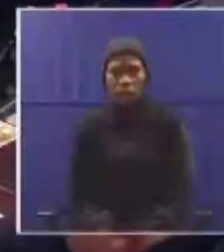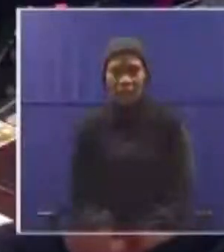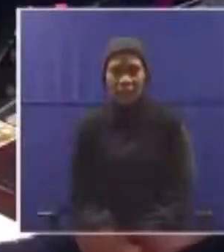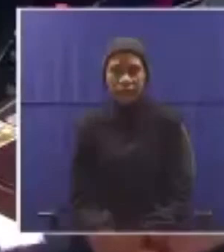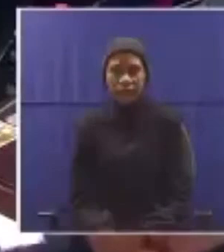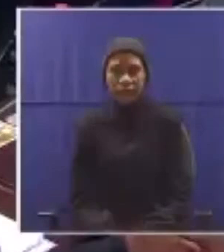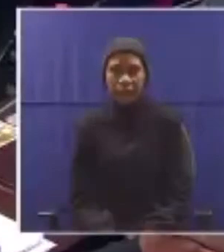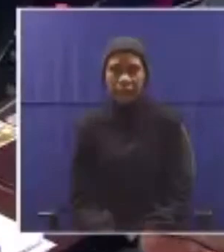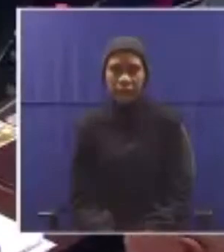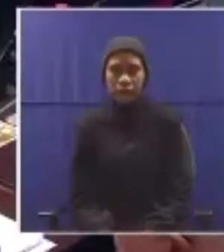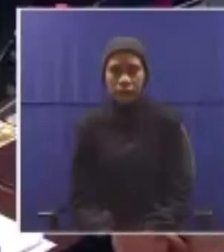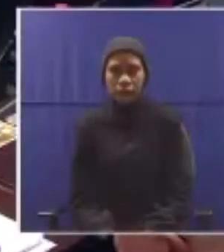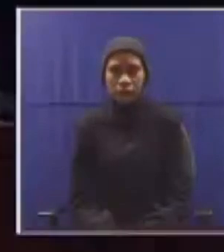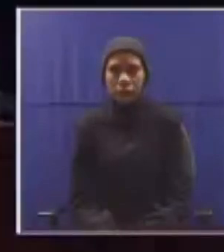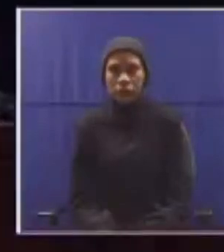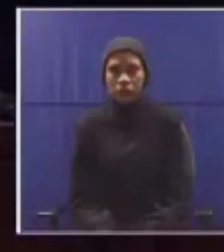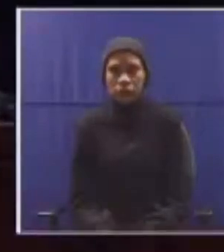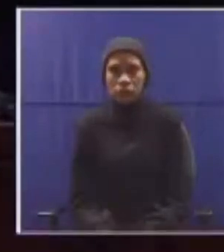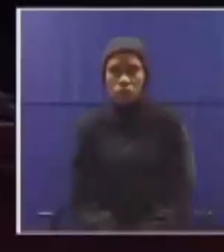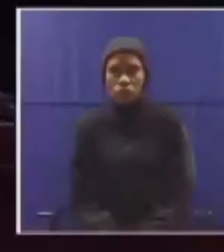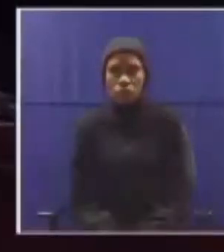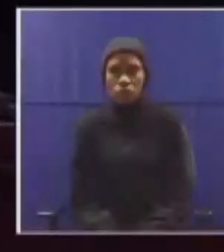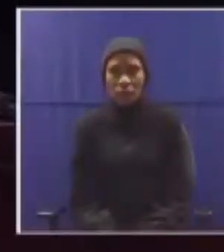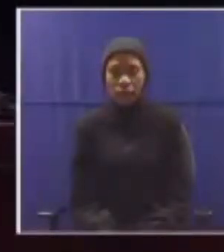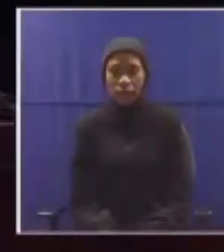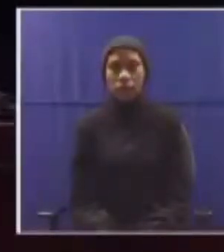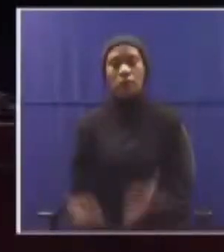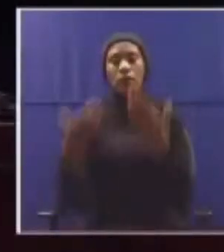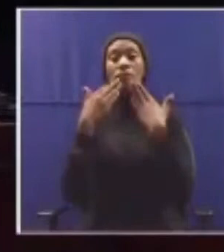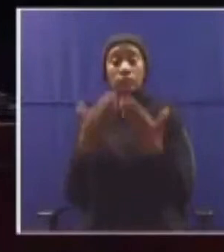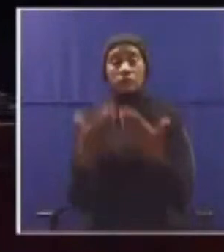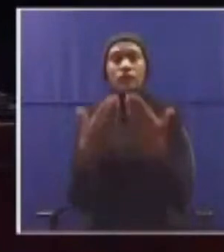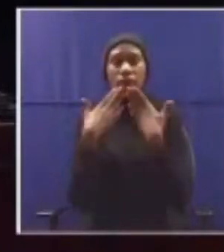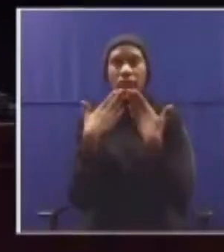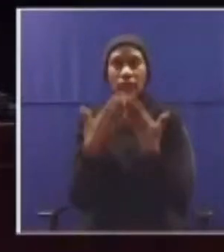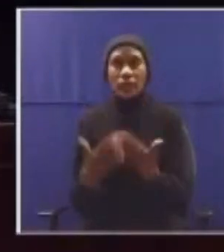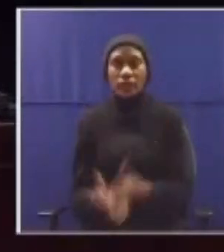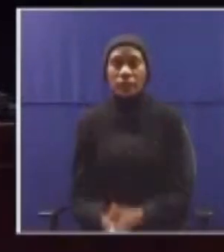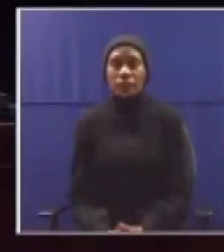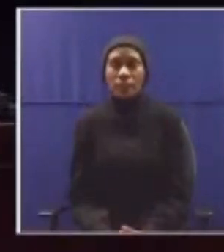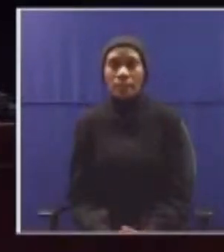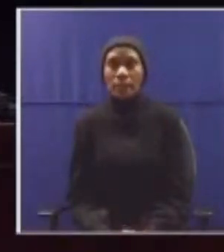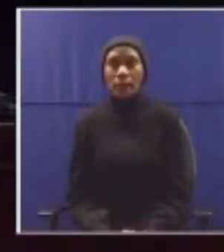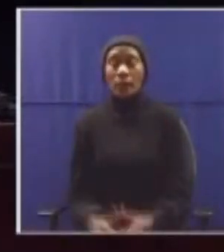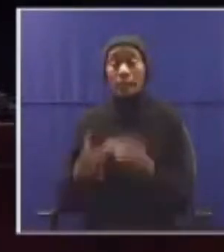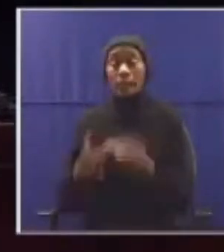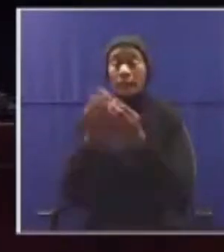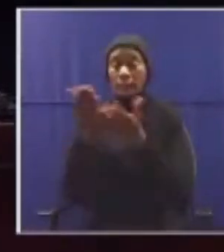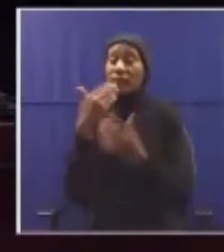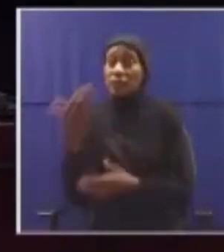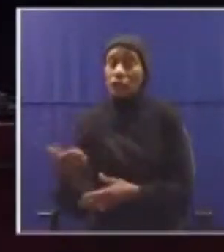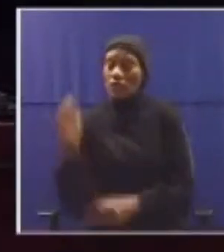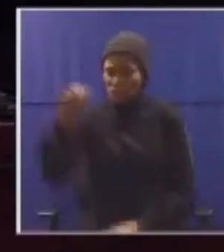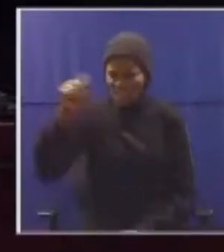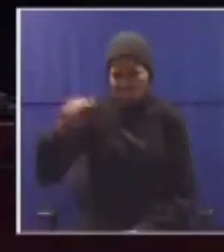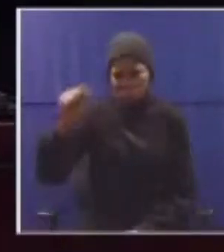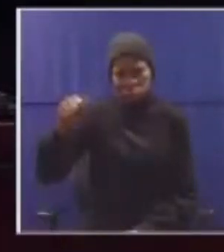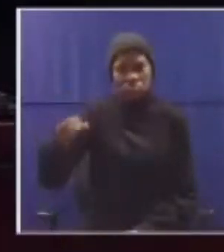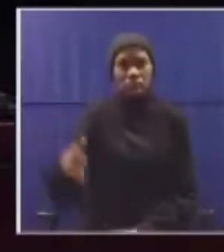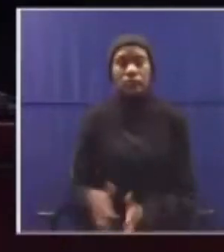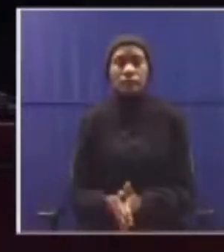President. Thank you very much, Honorable Hanif. Oh, yes, indeed.